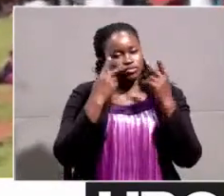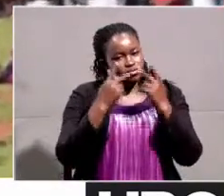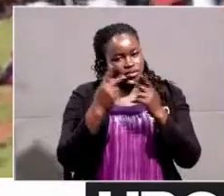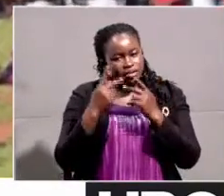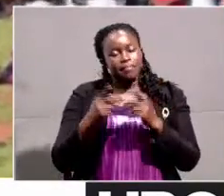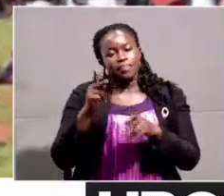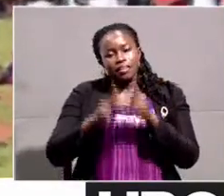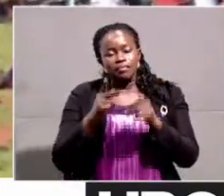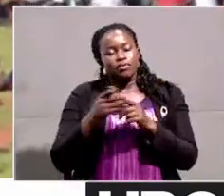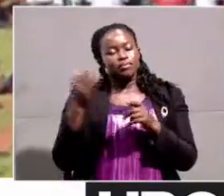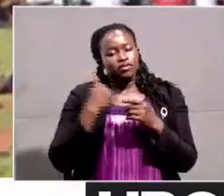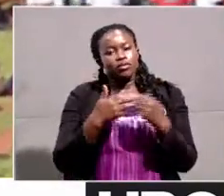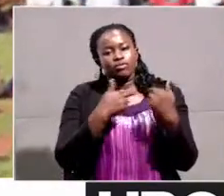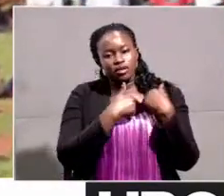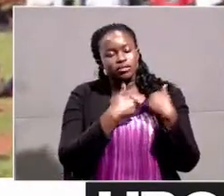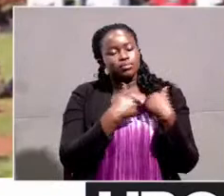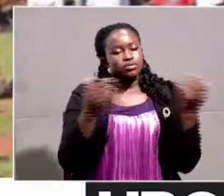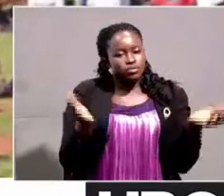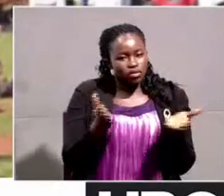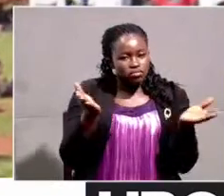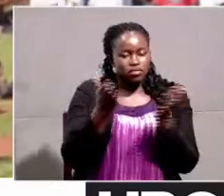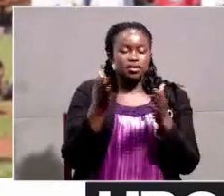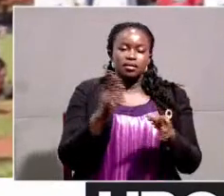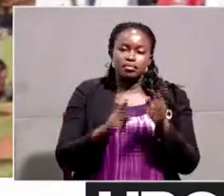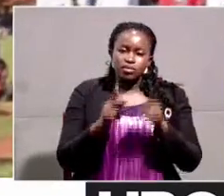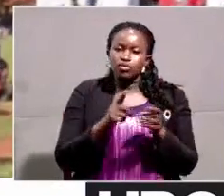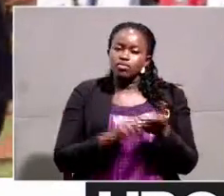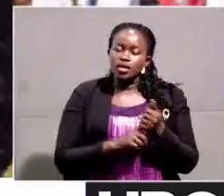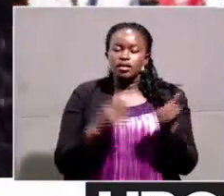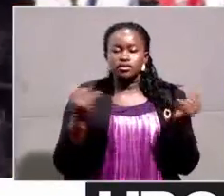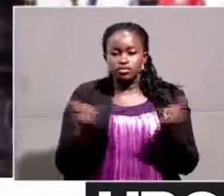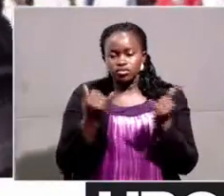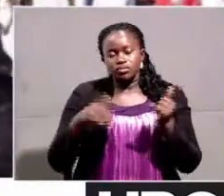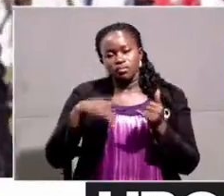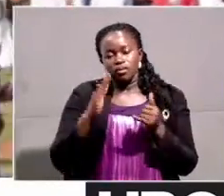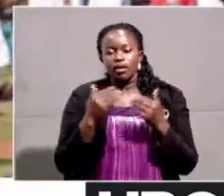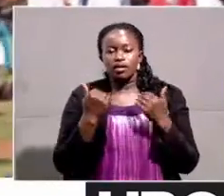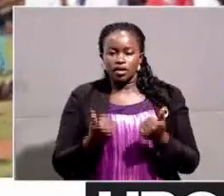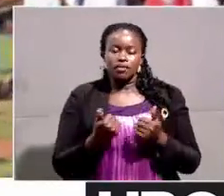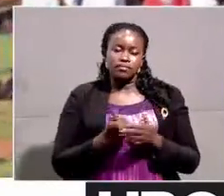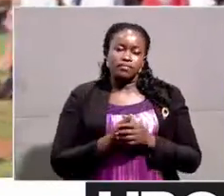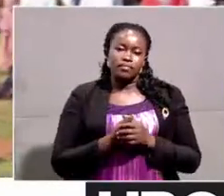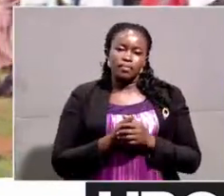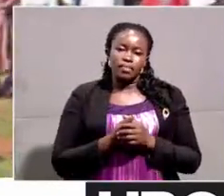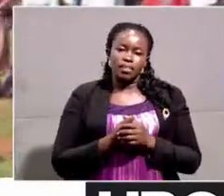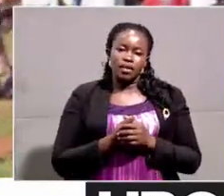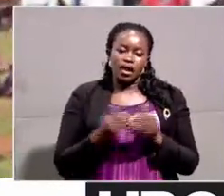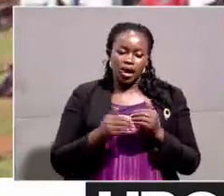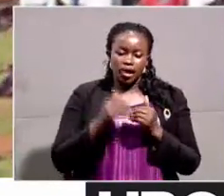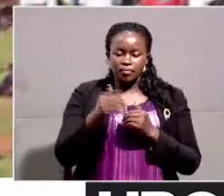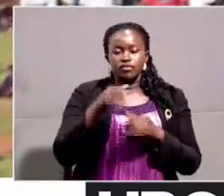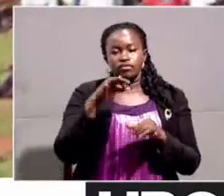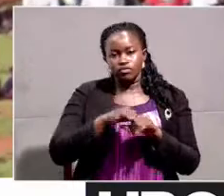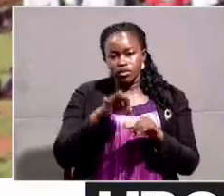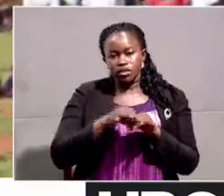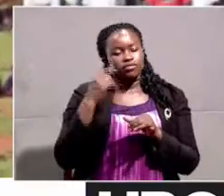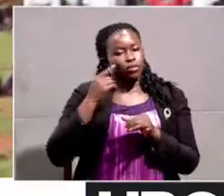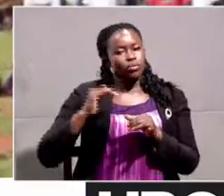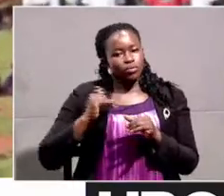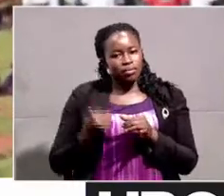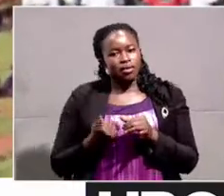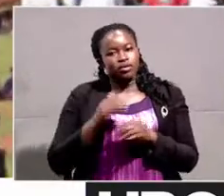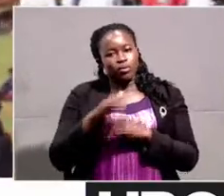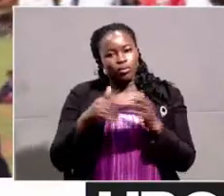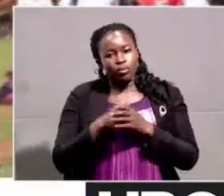gokukunga mwe mutusibweka amawulire, nadala mukasera kano kusulimu akitugenda mwaka okulonda kwa abakyala, abantu abo bonna